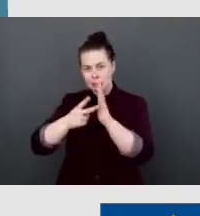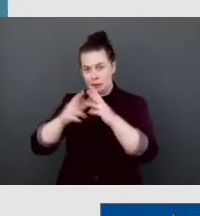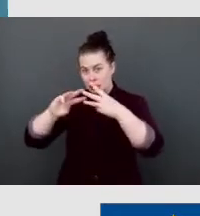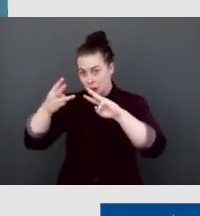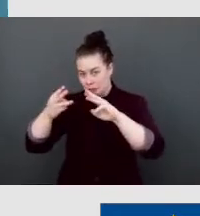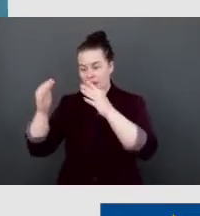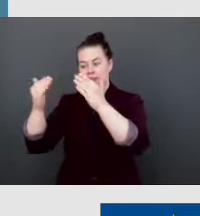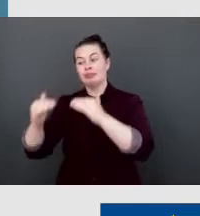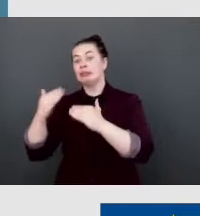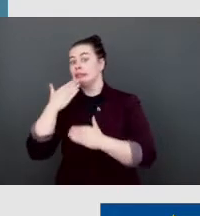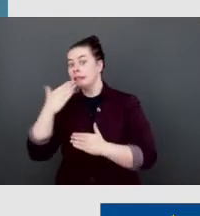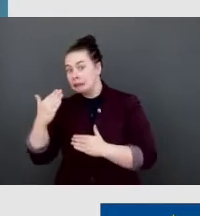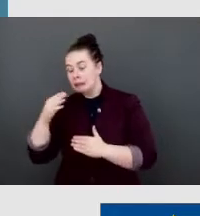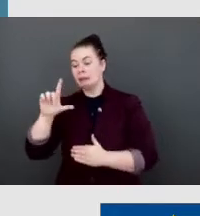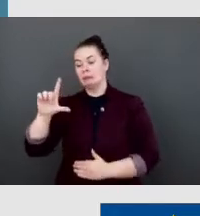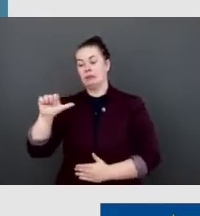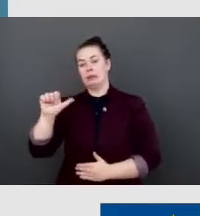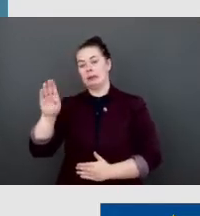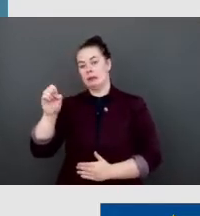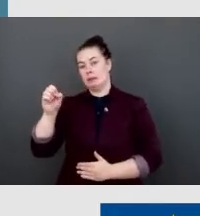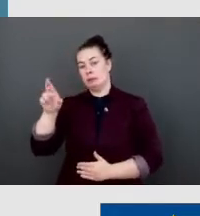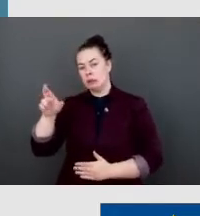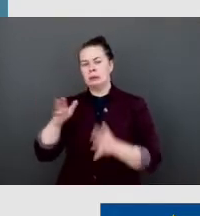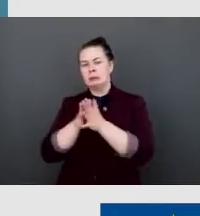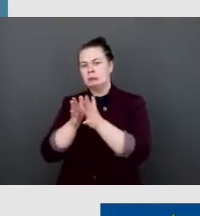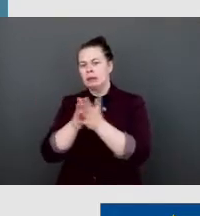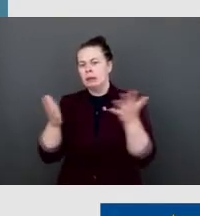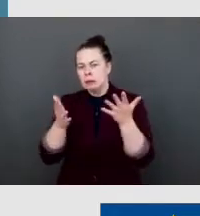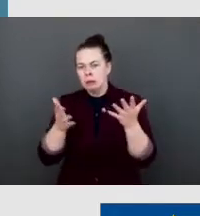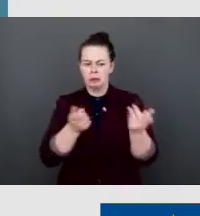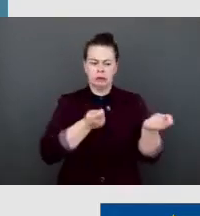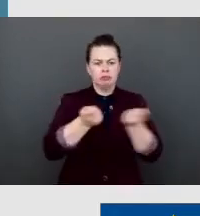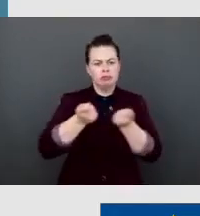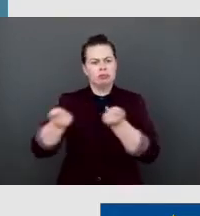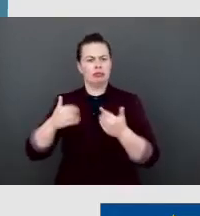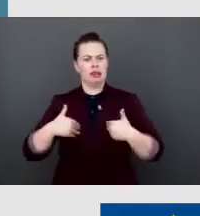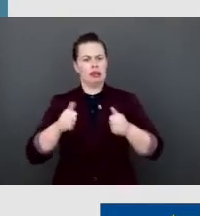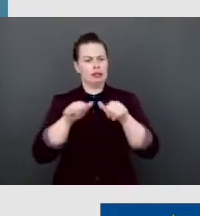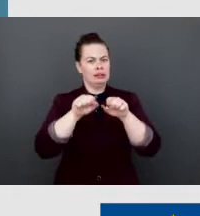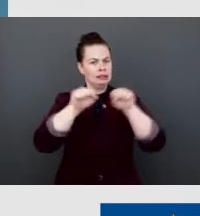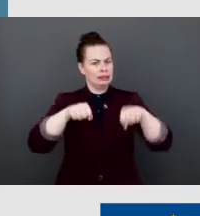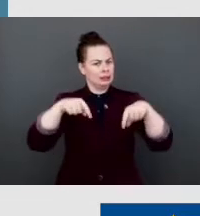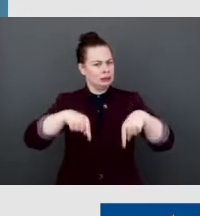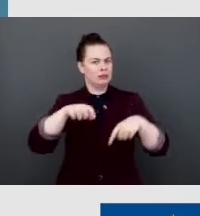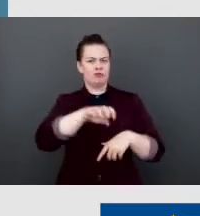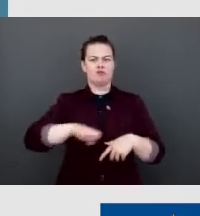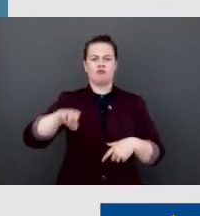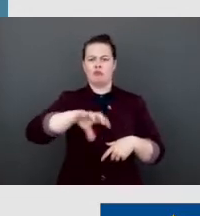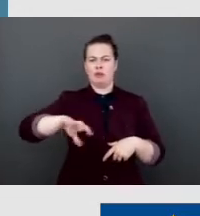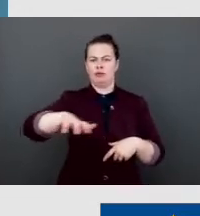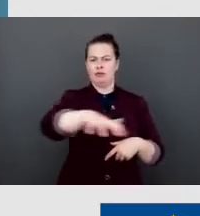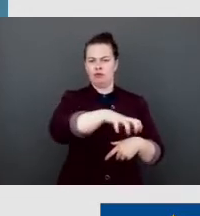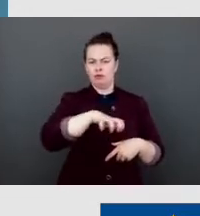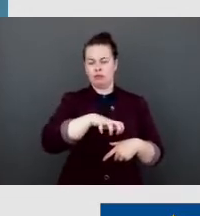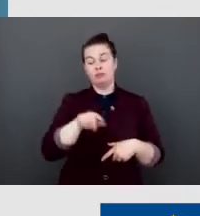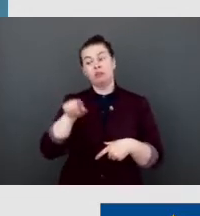thank you, Dr. Melanie Leber, for the talk about governance of health systems in chosen European countries. This